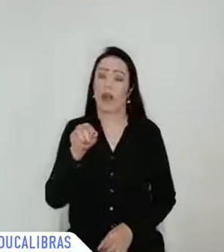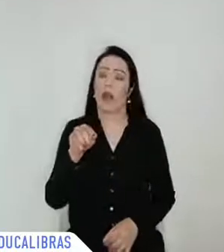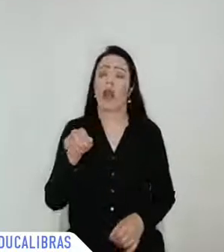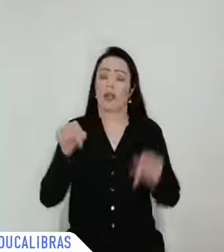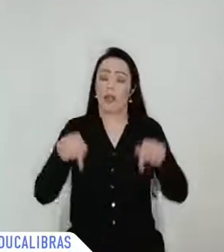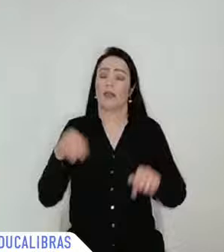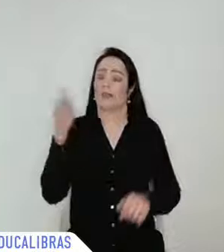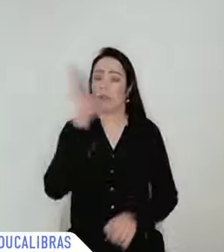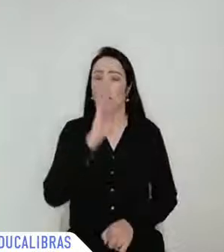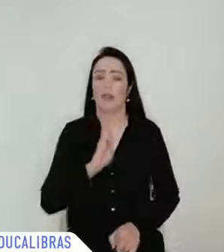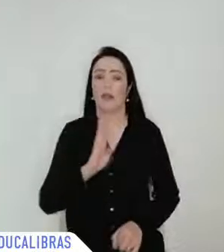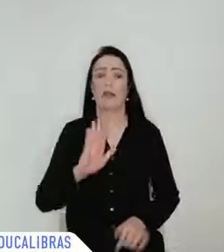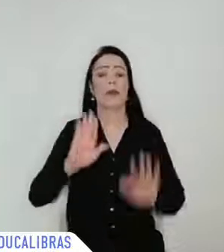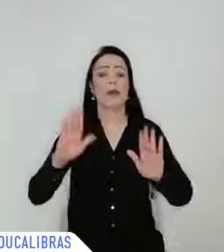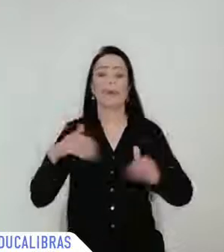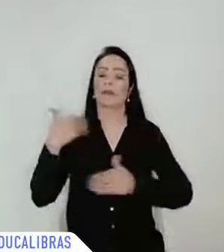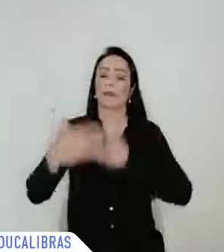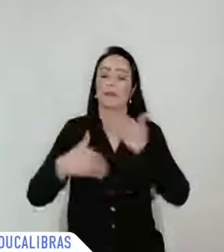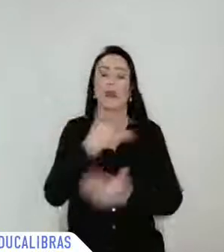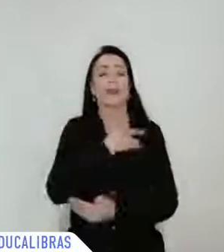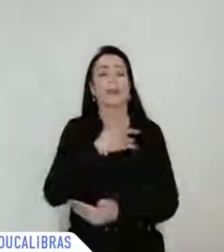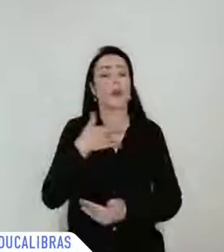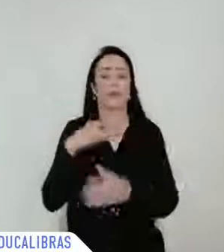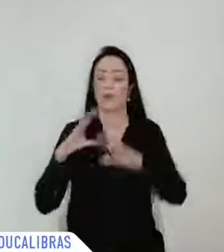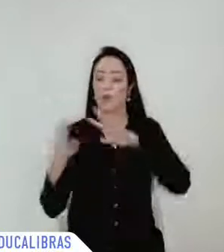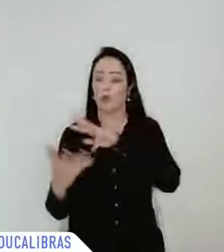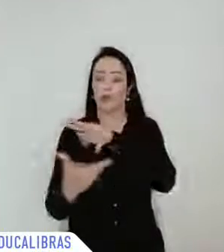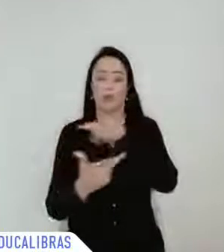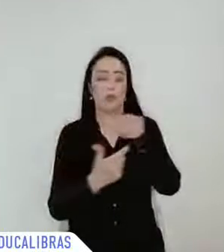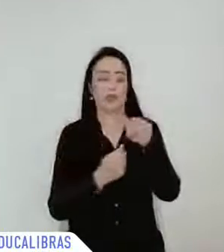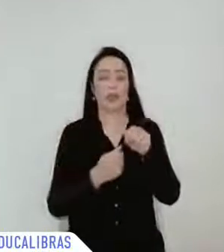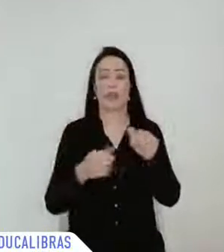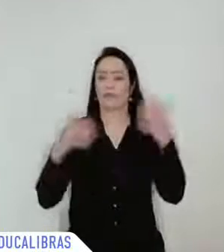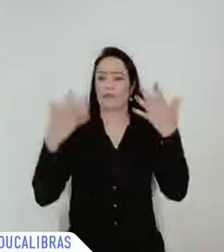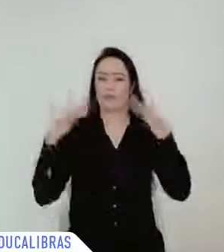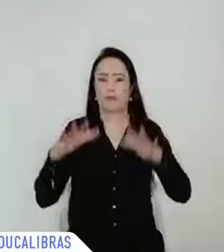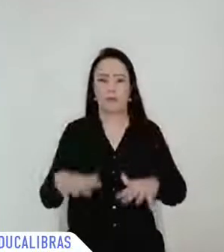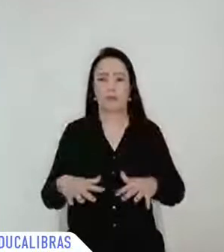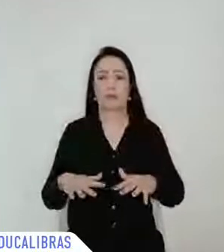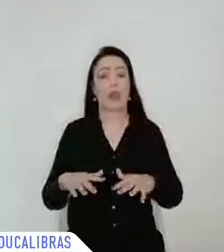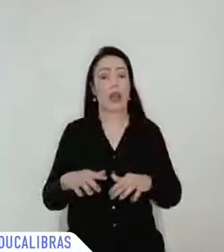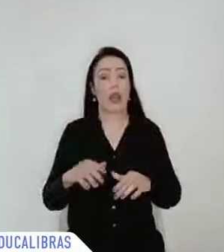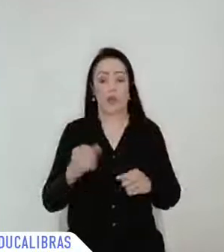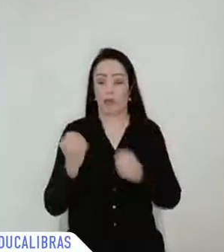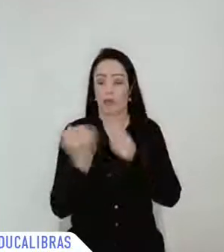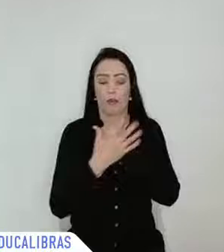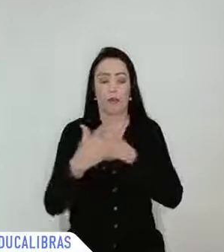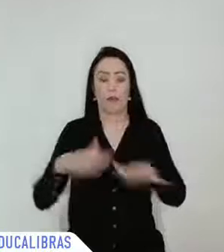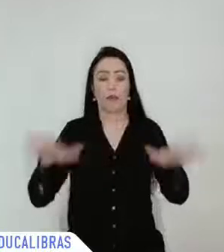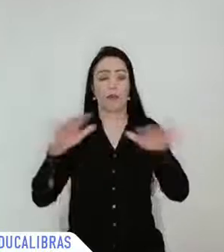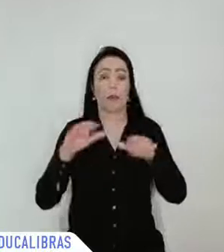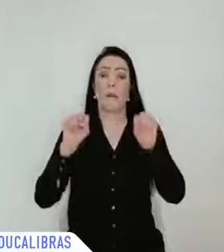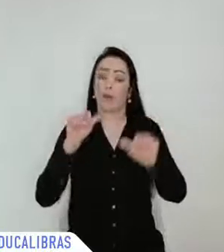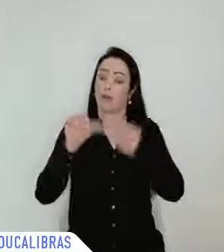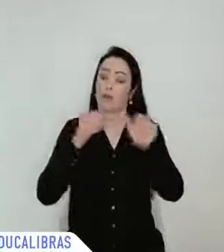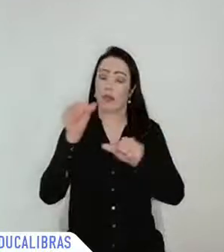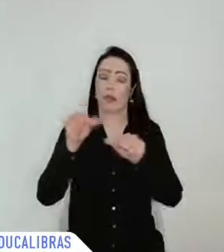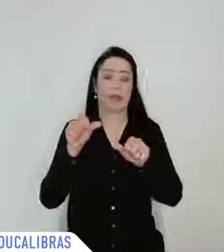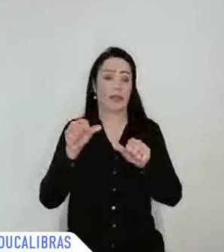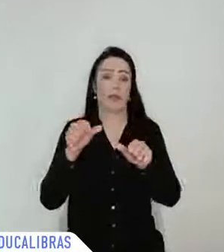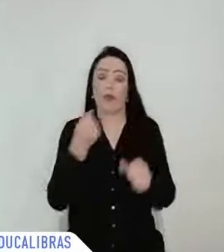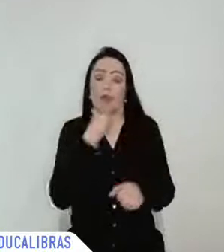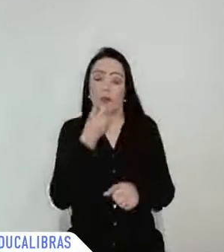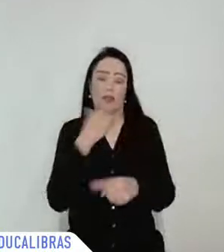only in Brazil with over 500,000 people dead, and all the risks it's bringing to the